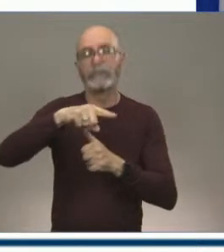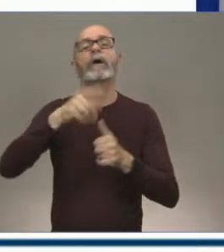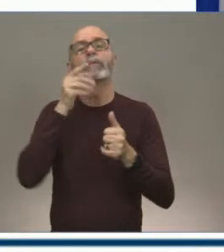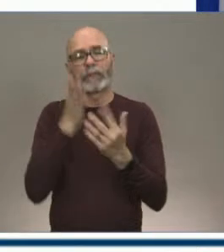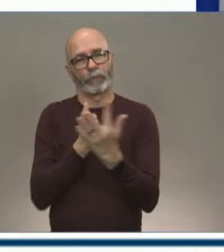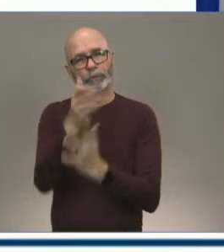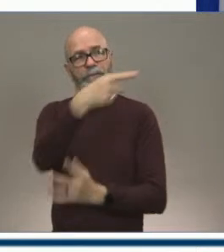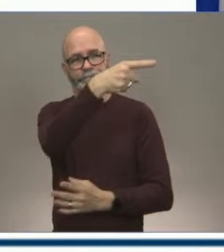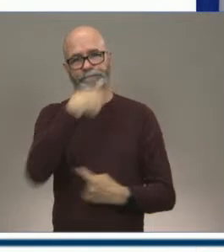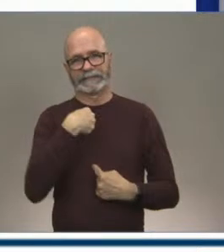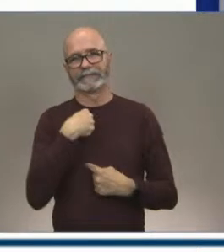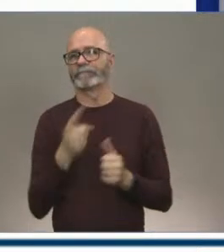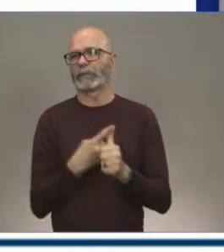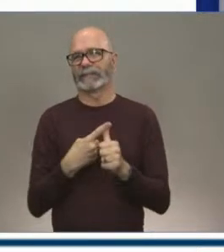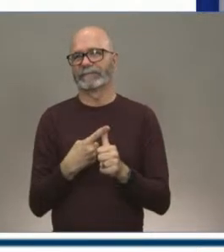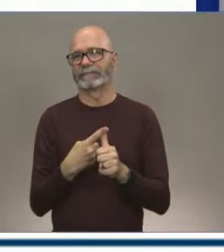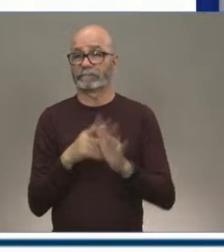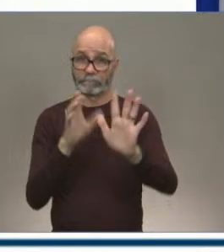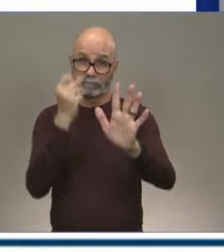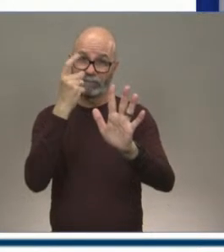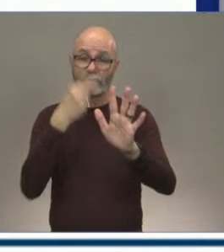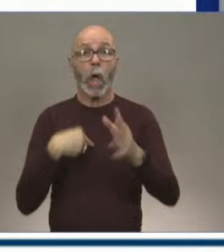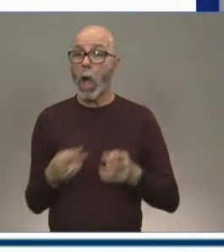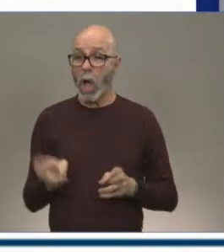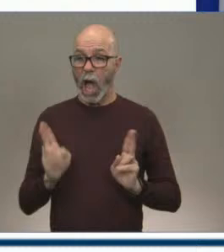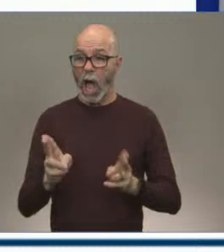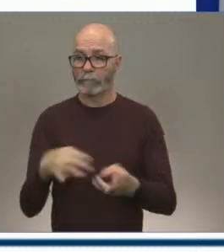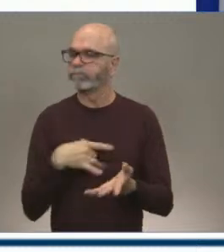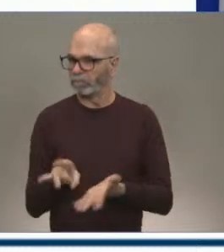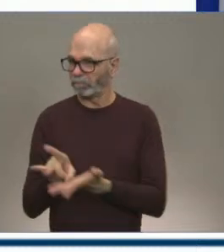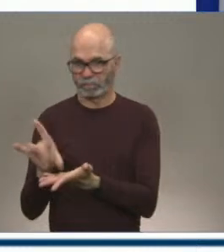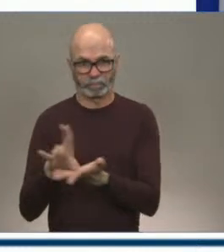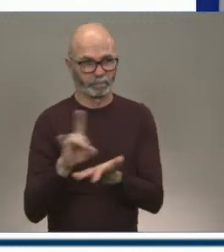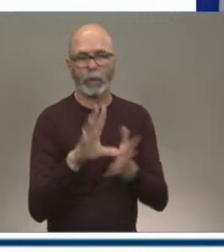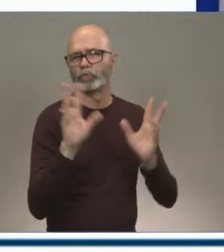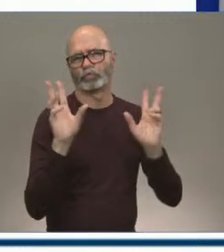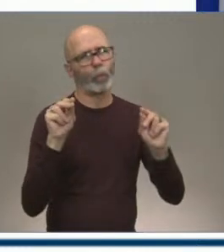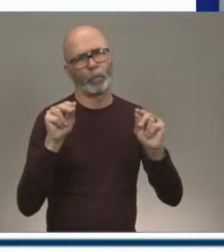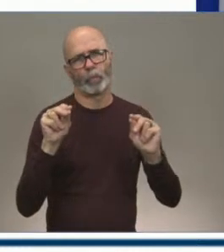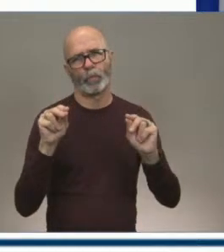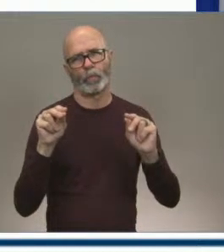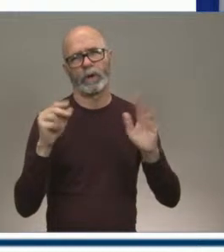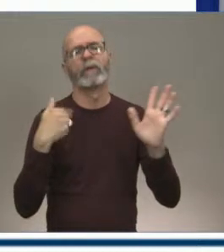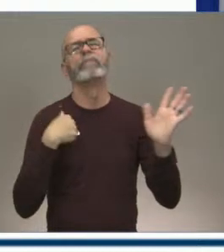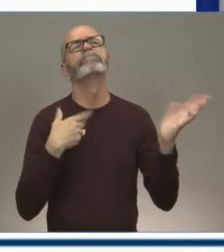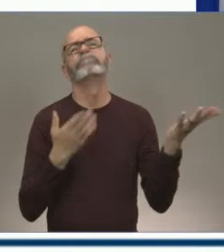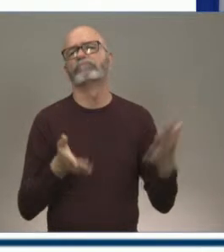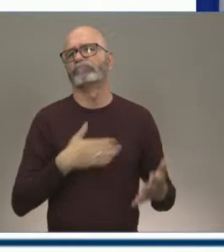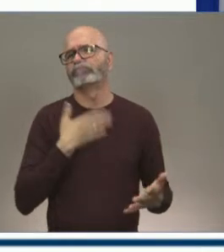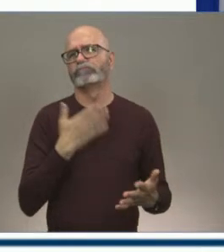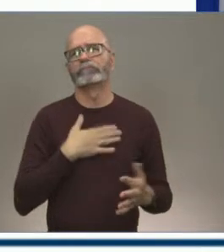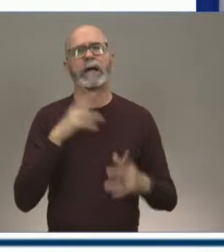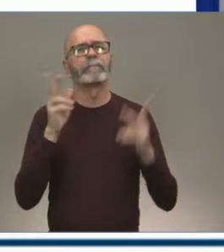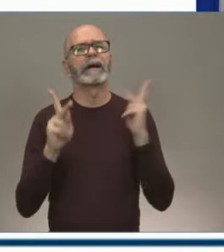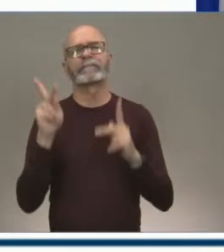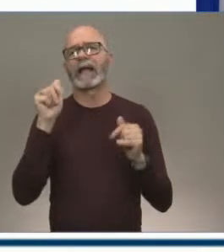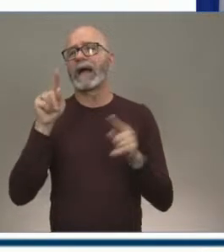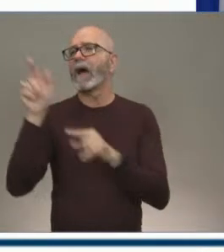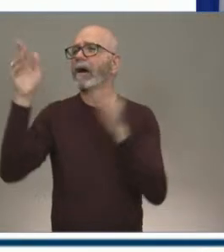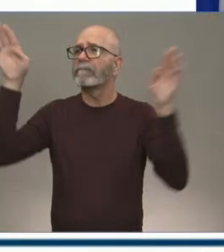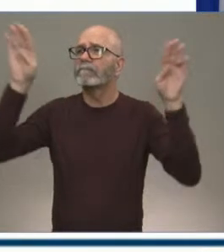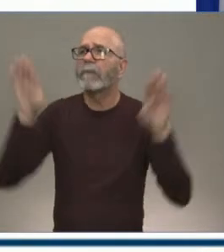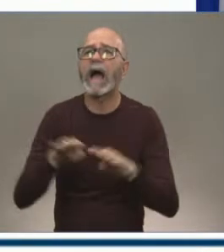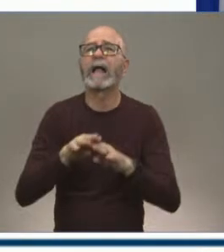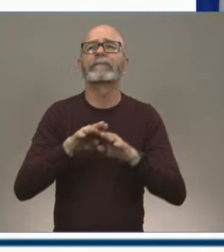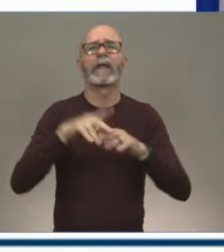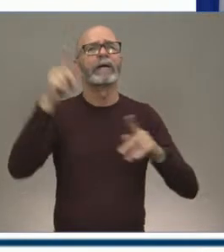not in a hurry to get rid of me, so I'm grateful for the people of Annapolis. I respect them a